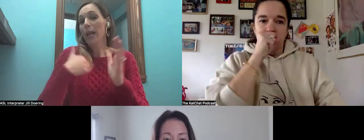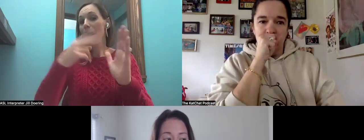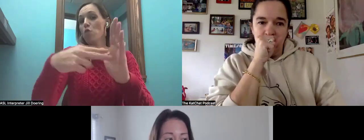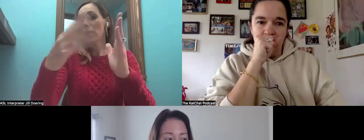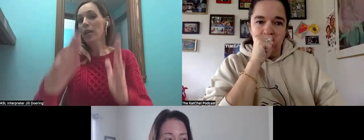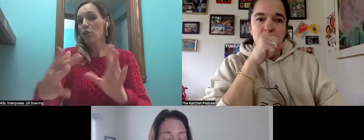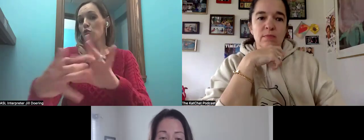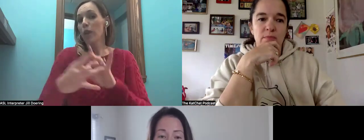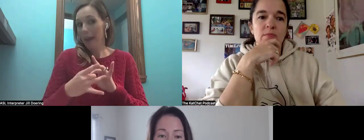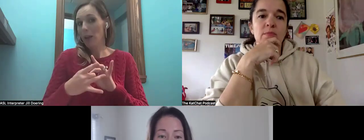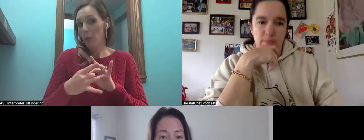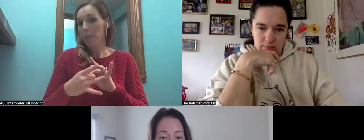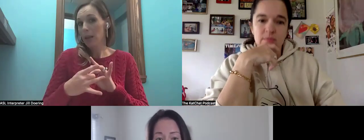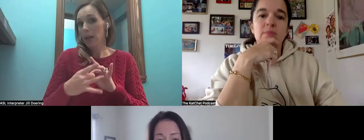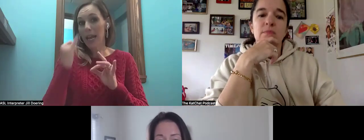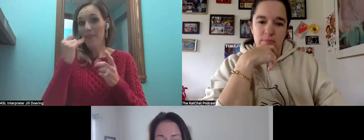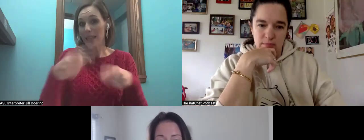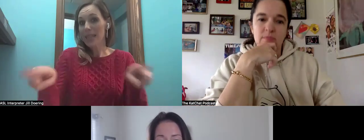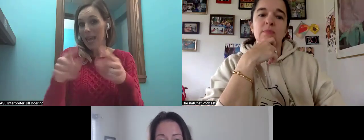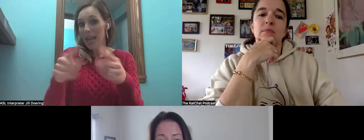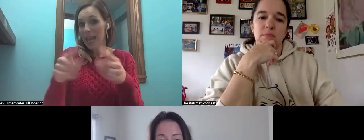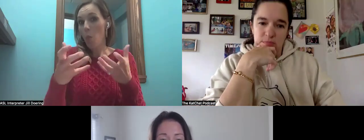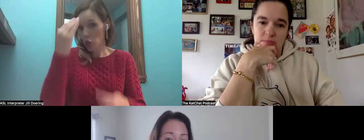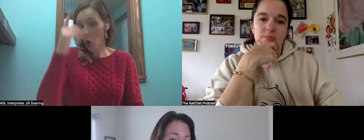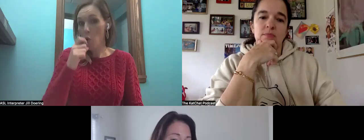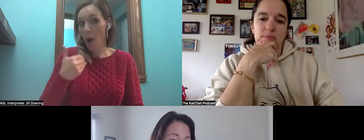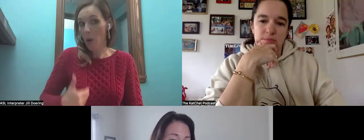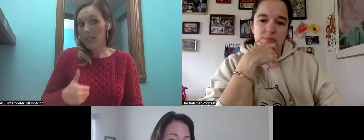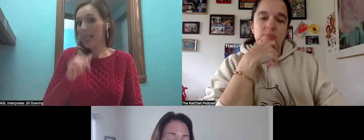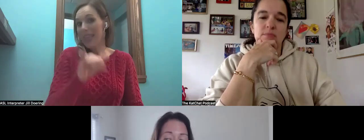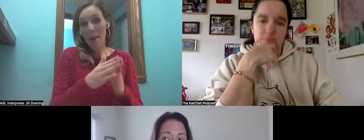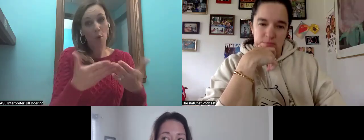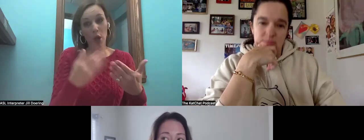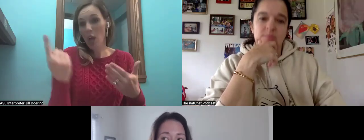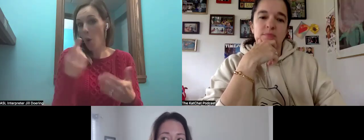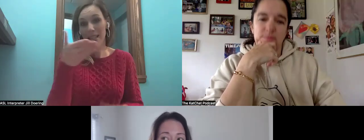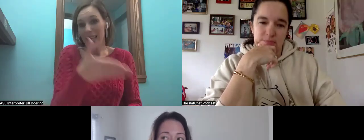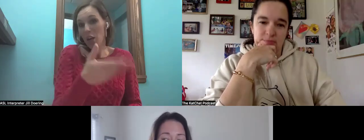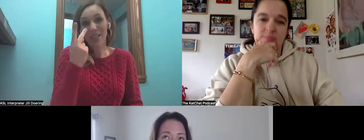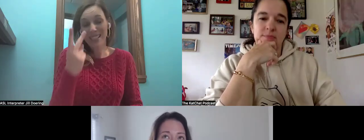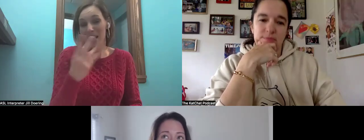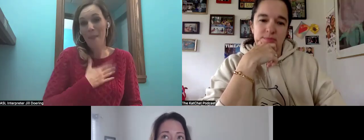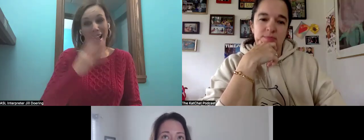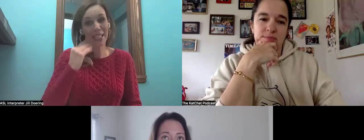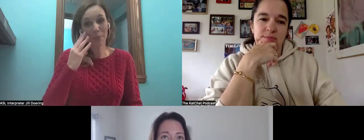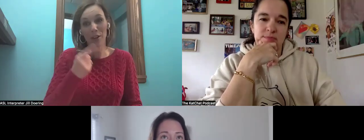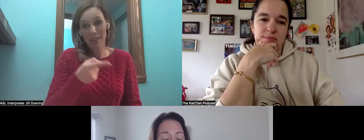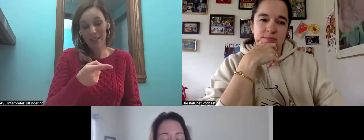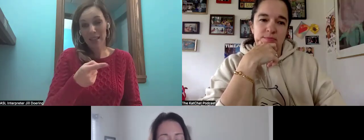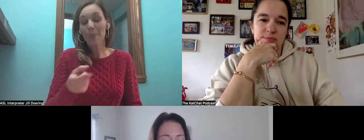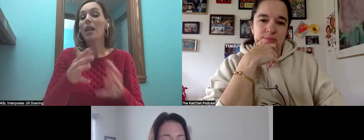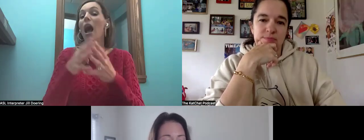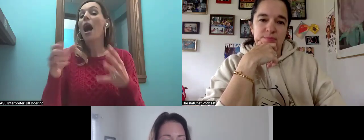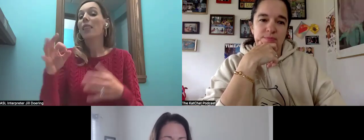me, that book would always be there to see what I've gone through. And a lot of my readers, a lot of my